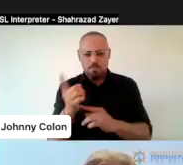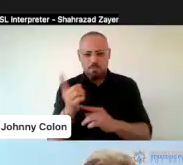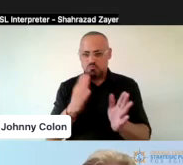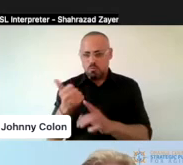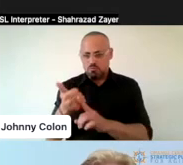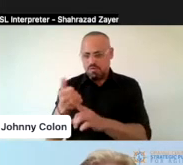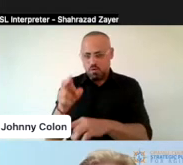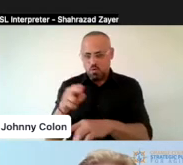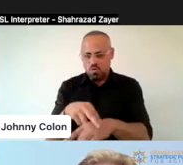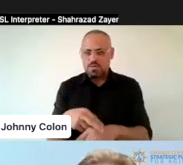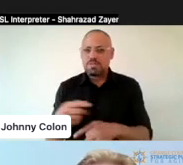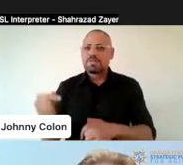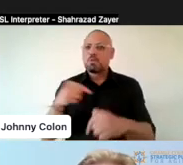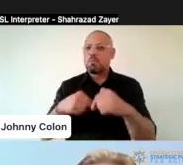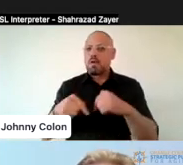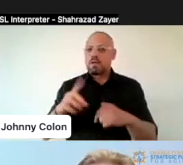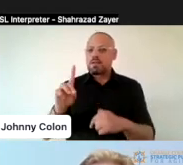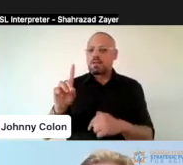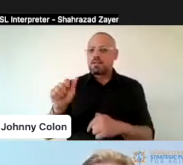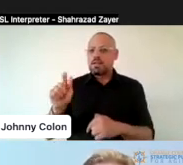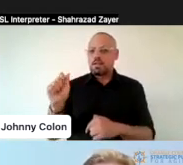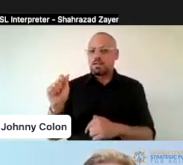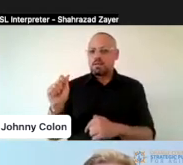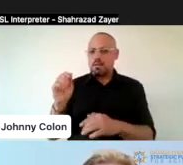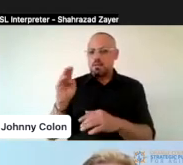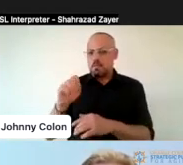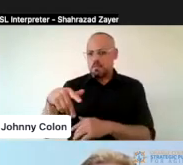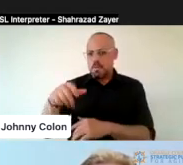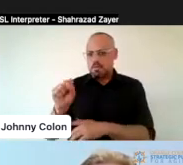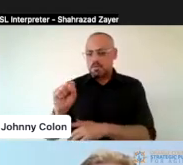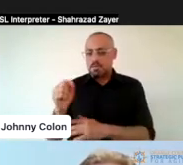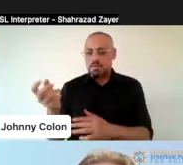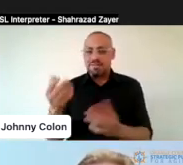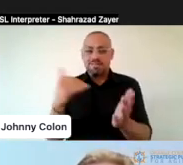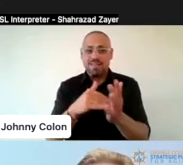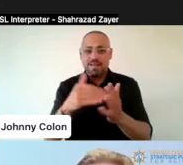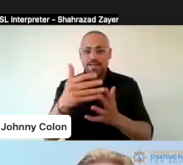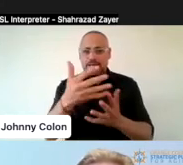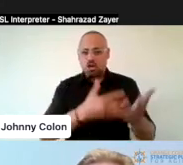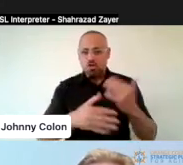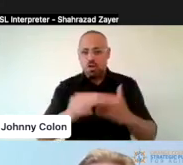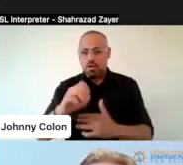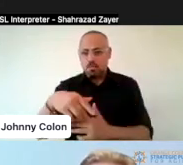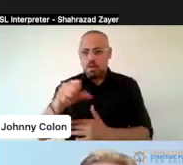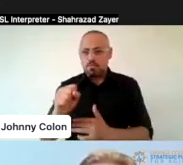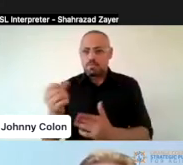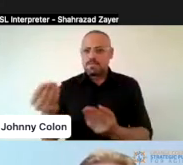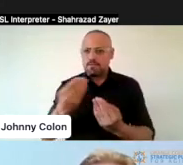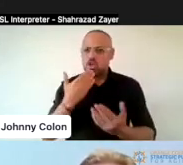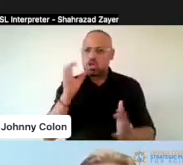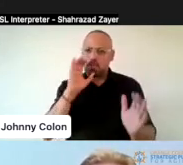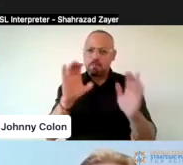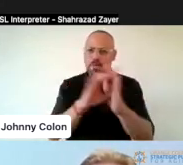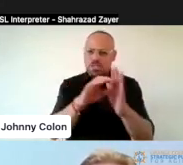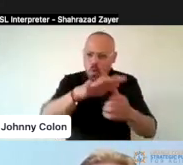course. And let's go back to the data maps. Again, these interactive maps really give us a good picture of very